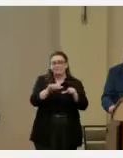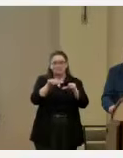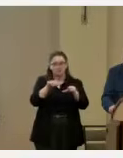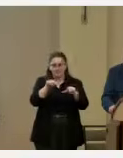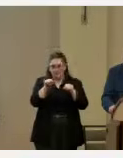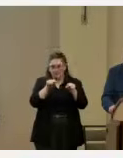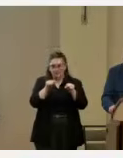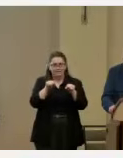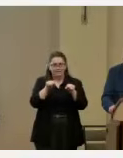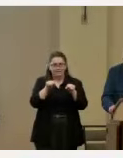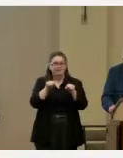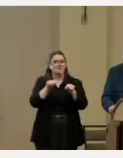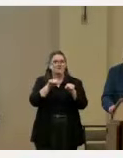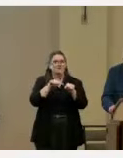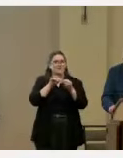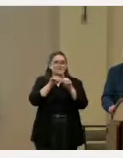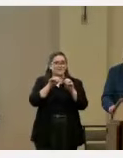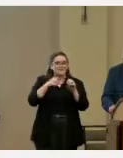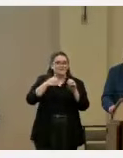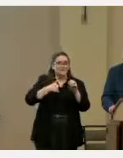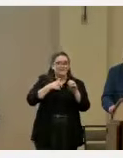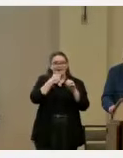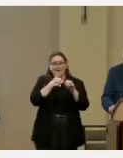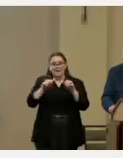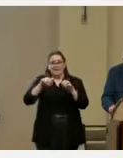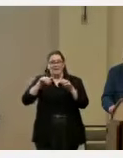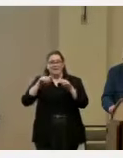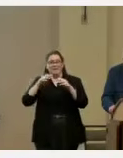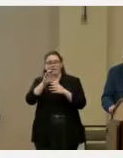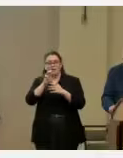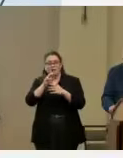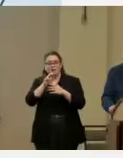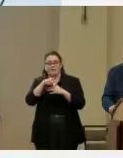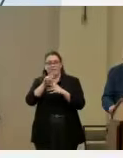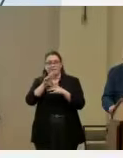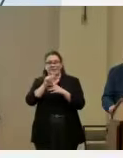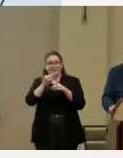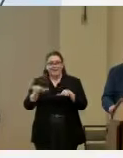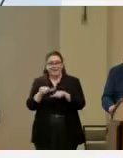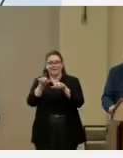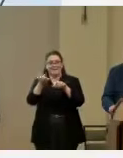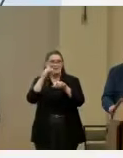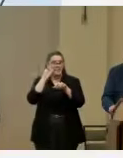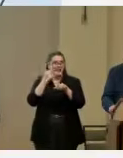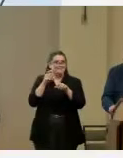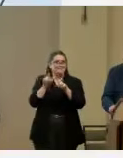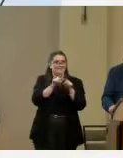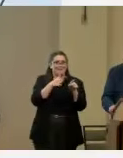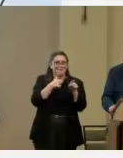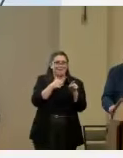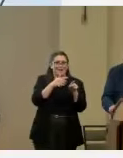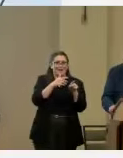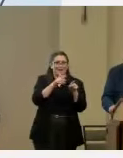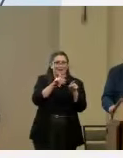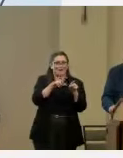not a single one had any complement activation. So this is an extremely useful test,